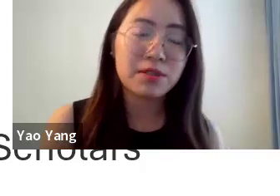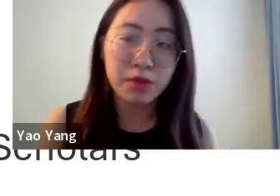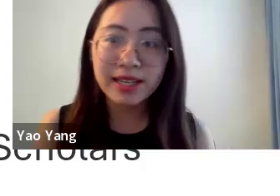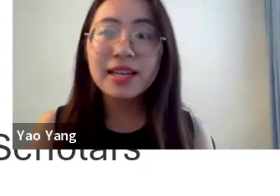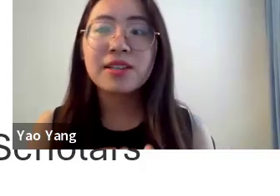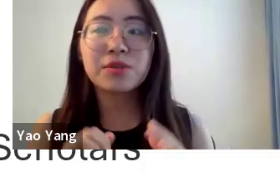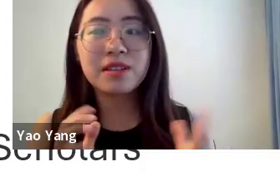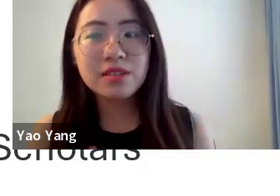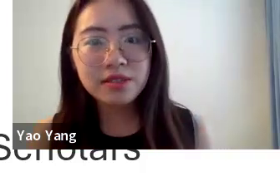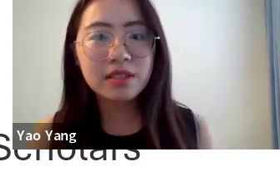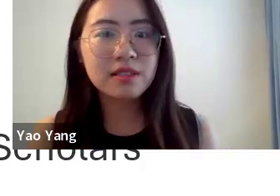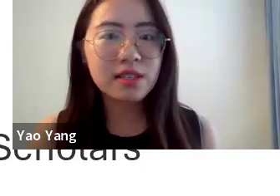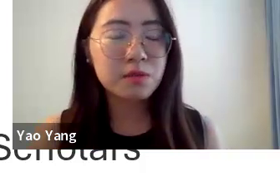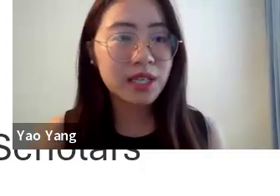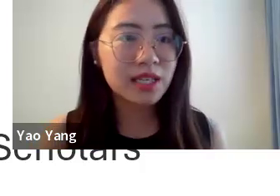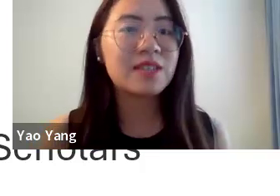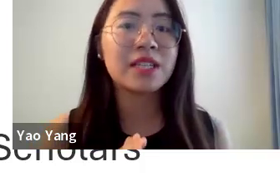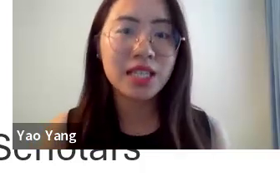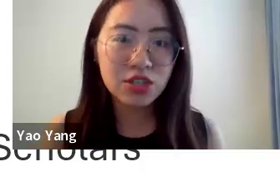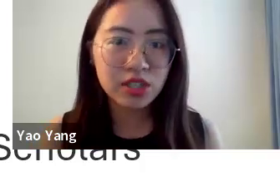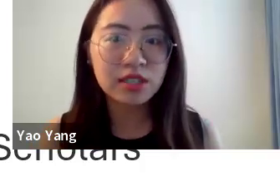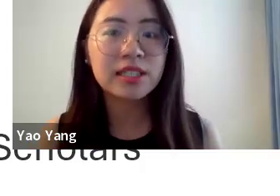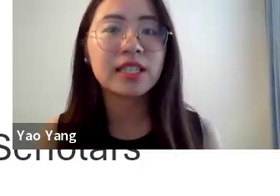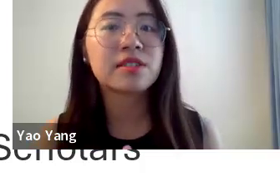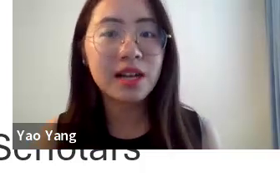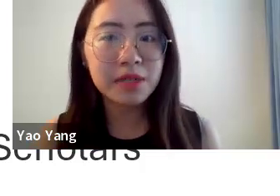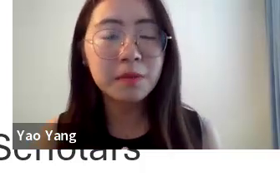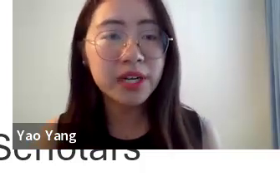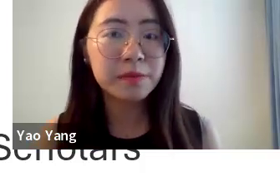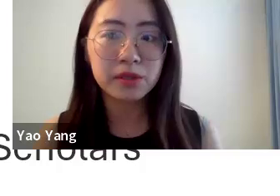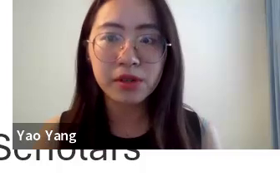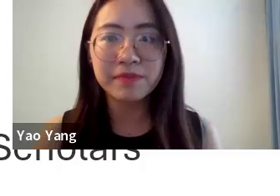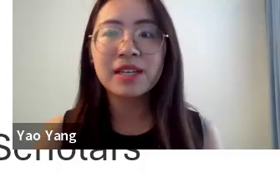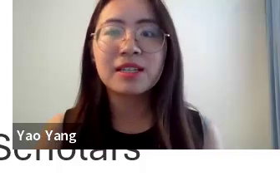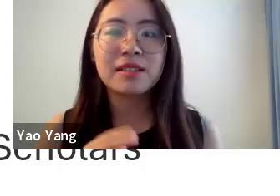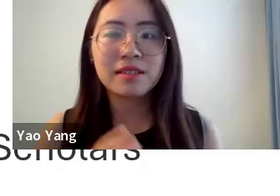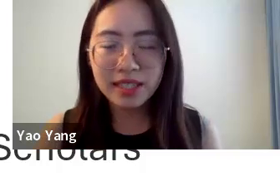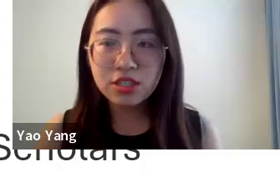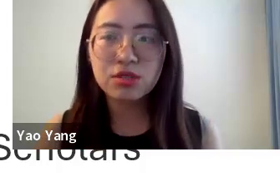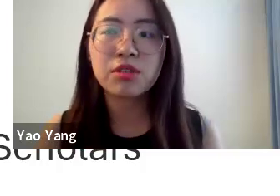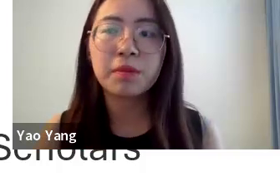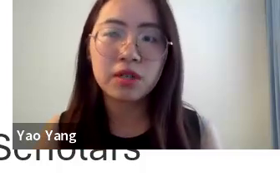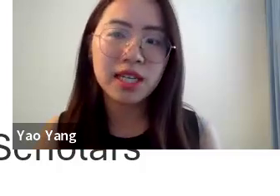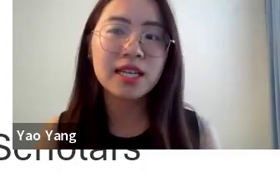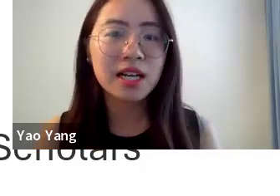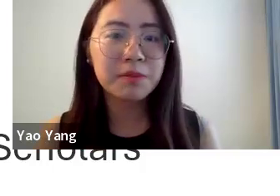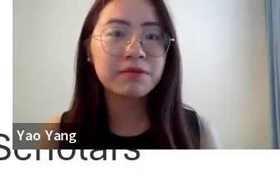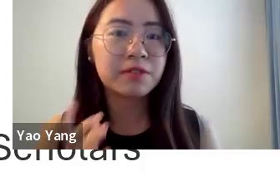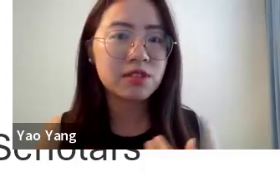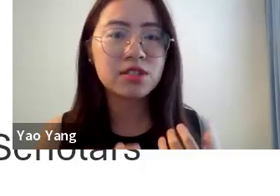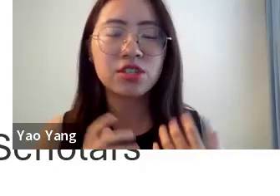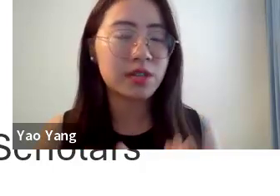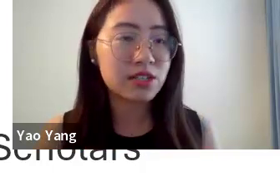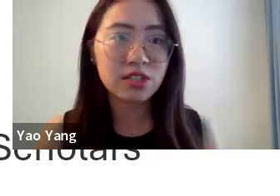call it FSY. So this is a 6-week invitation-only summer bridge program designed to support